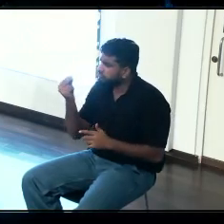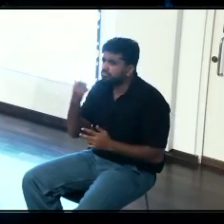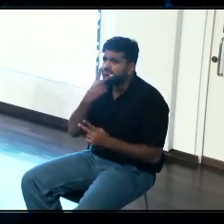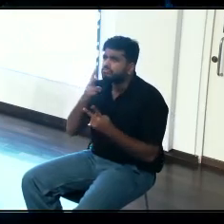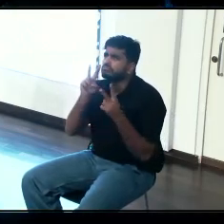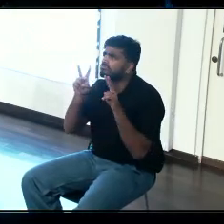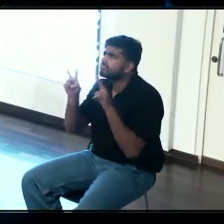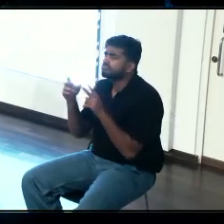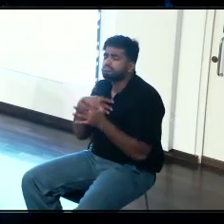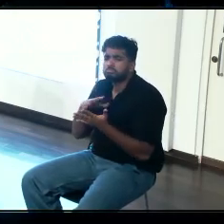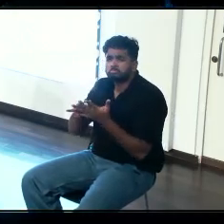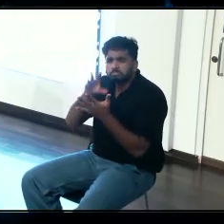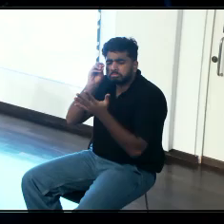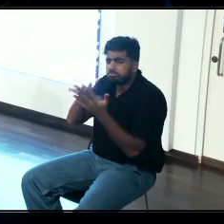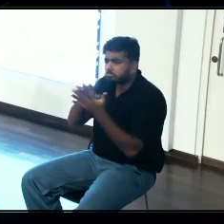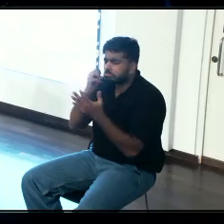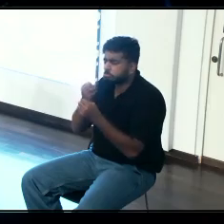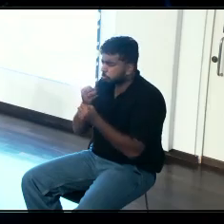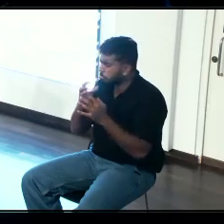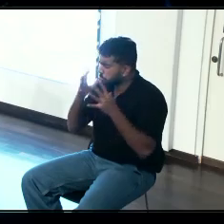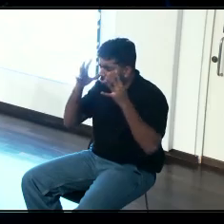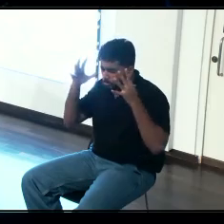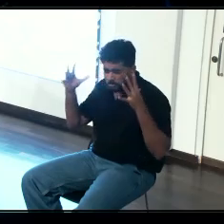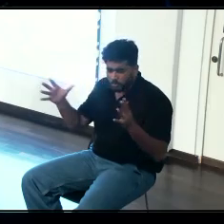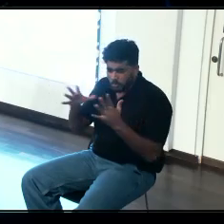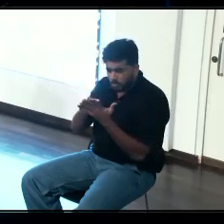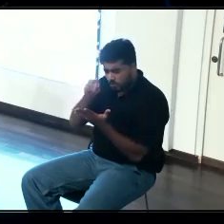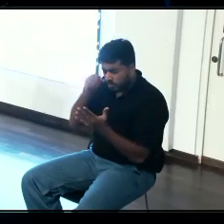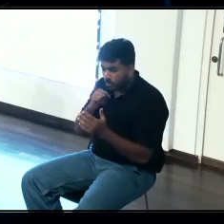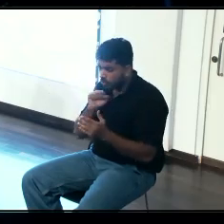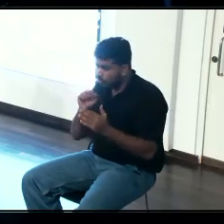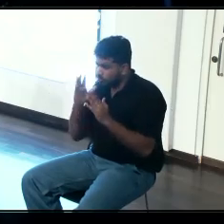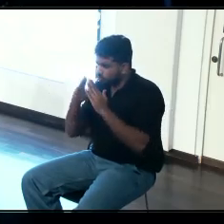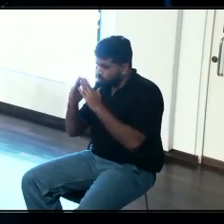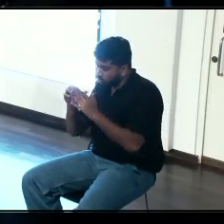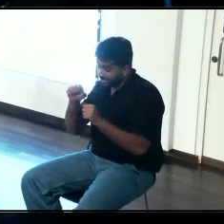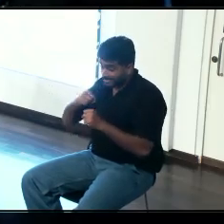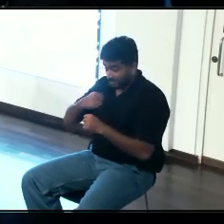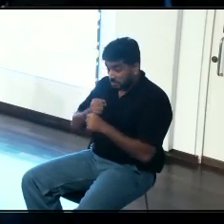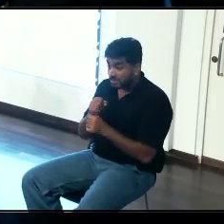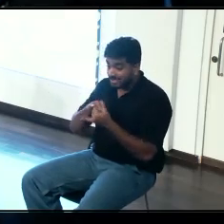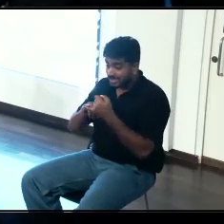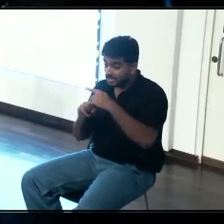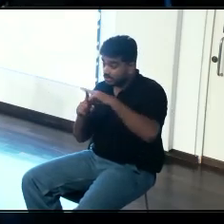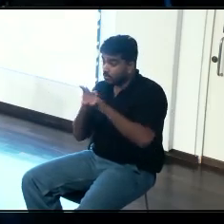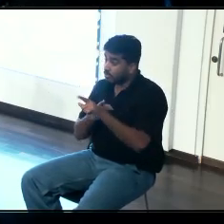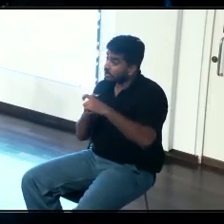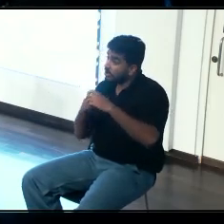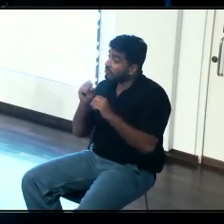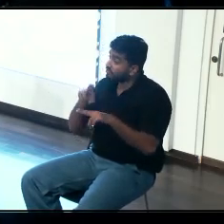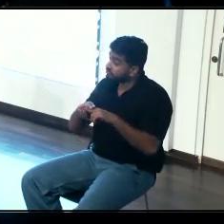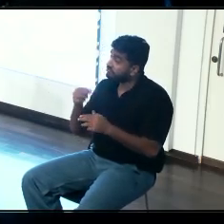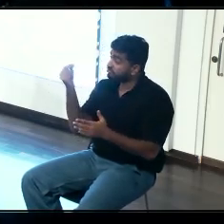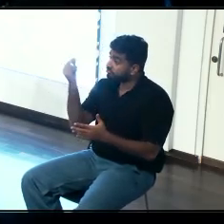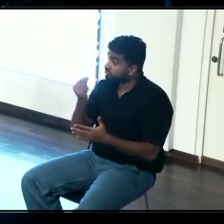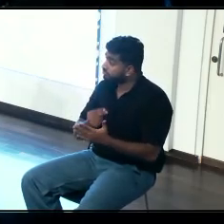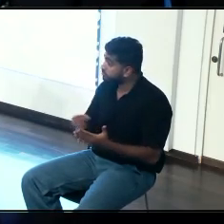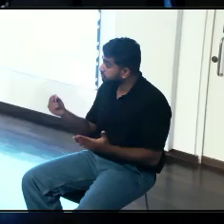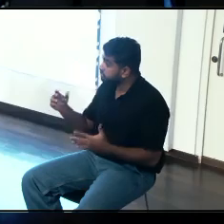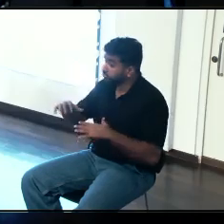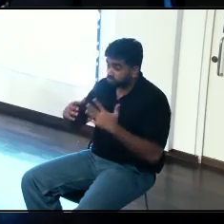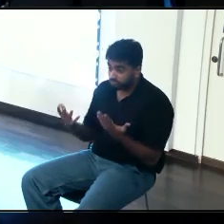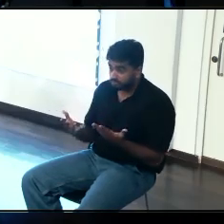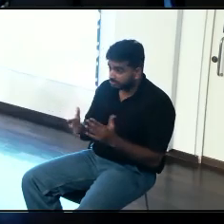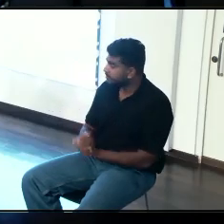I learned so much about these homes, the style of architecture. And when Ulka's project sort of